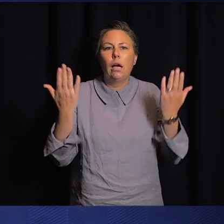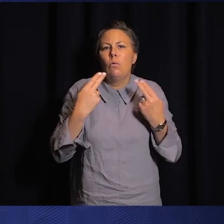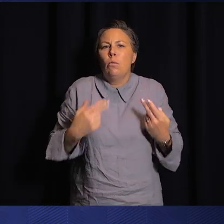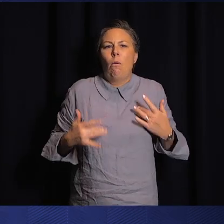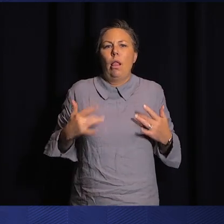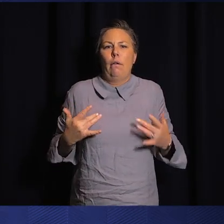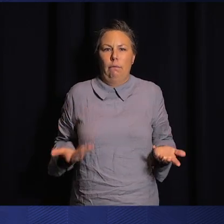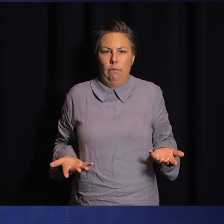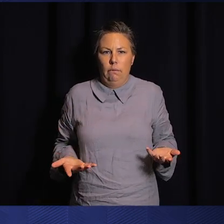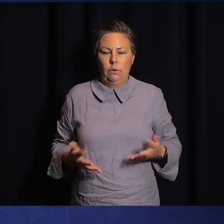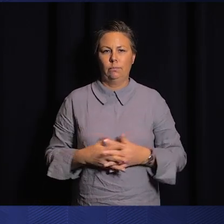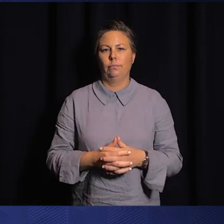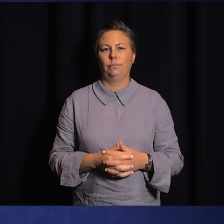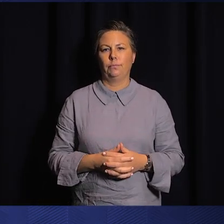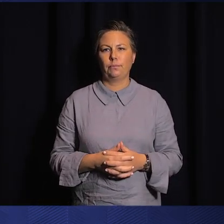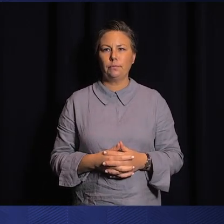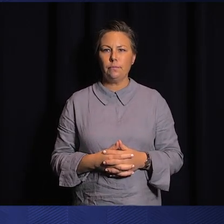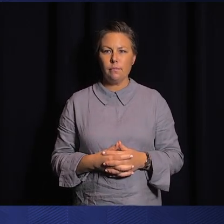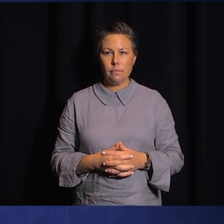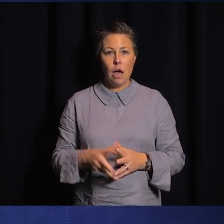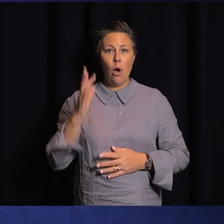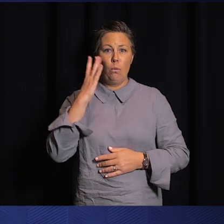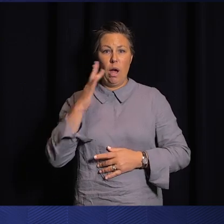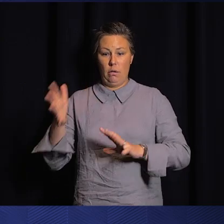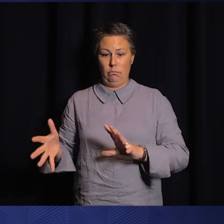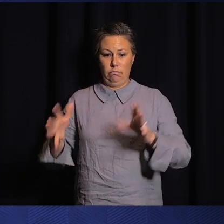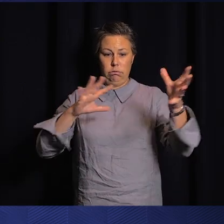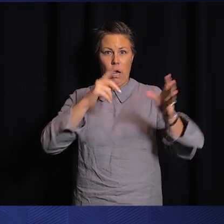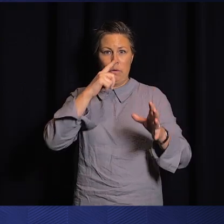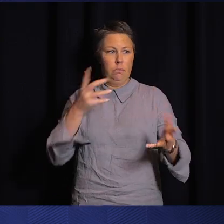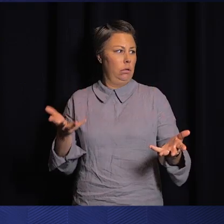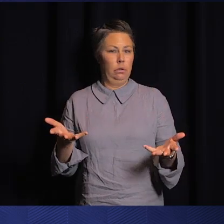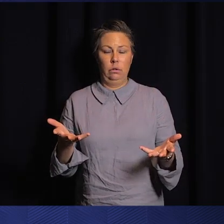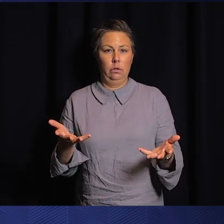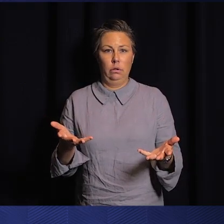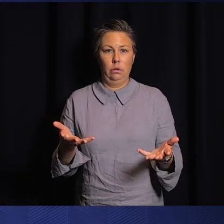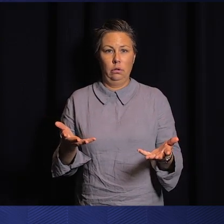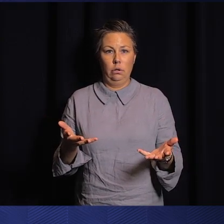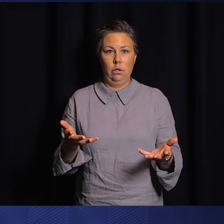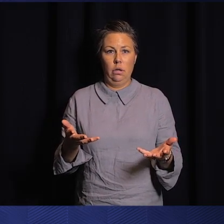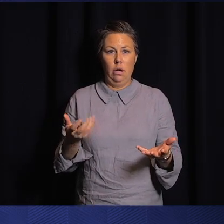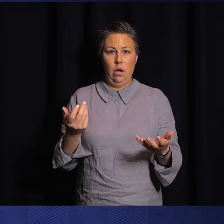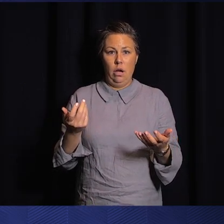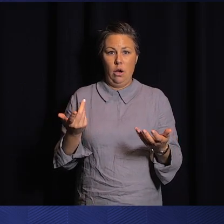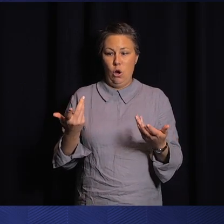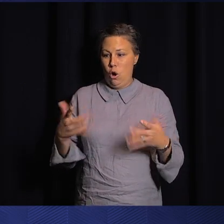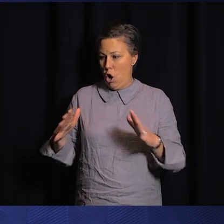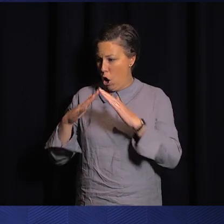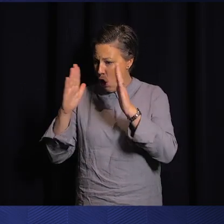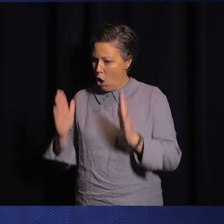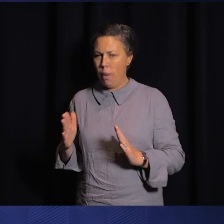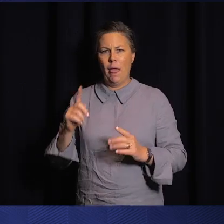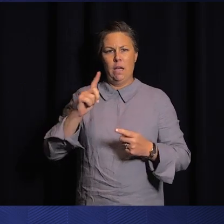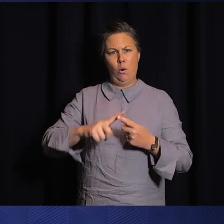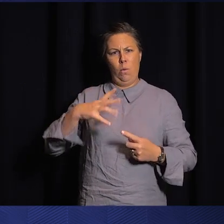to ensure that during the times of displacement, people that are displaced maintain their rights to